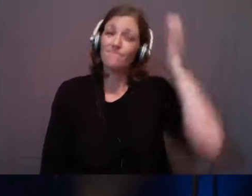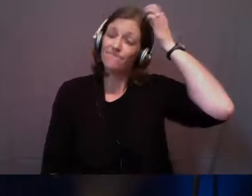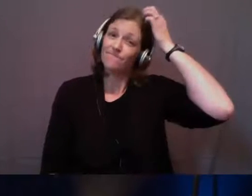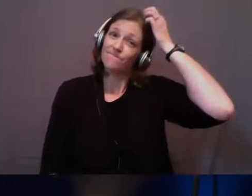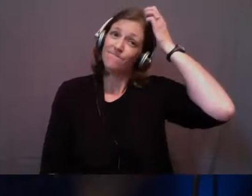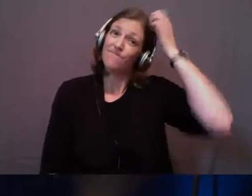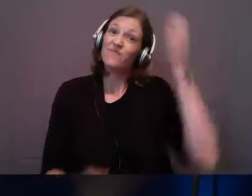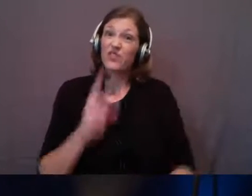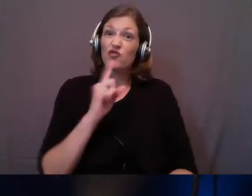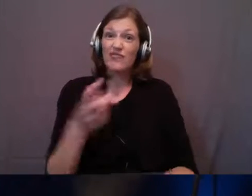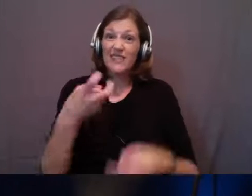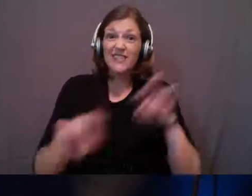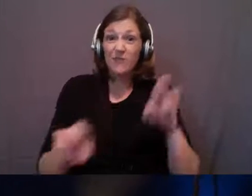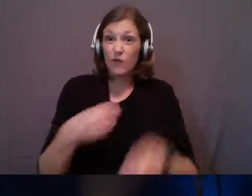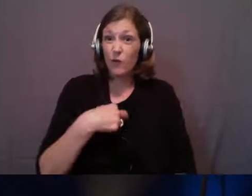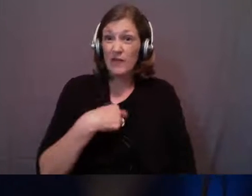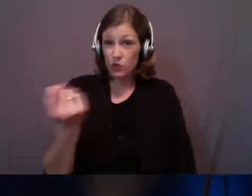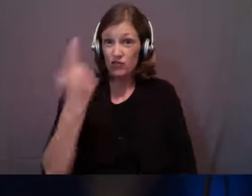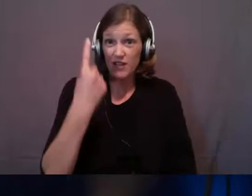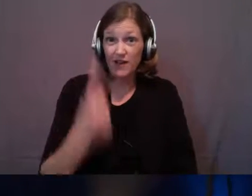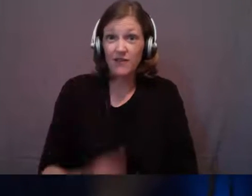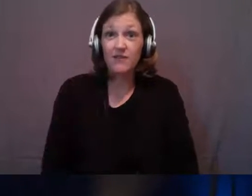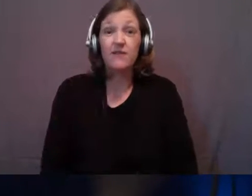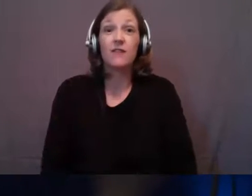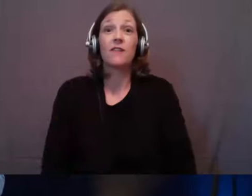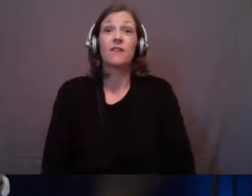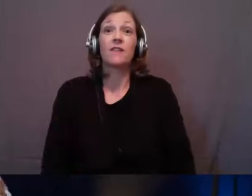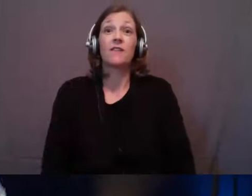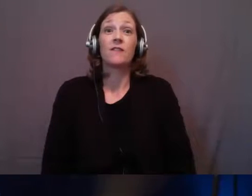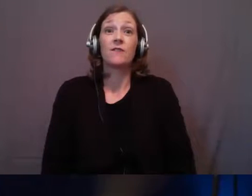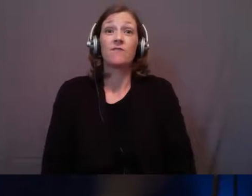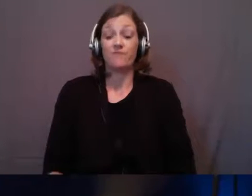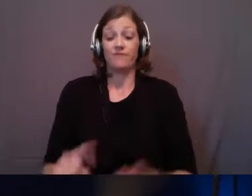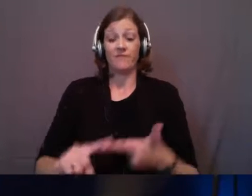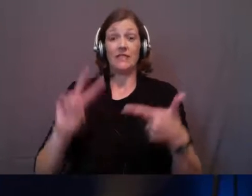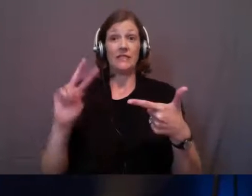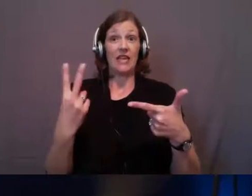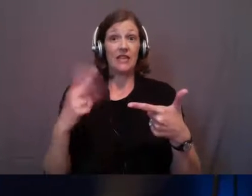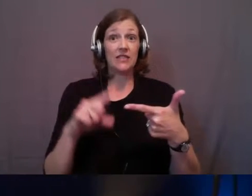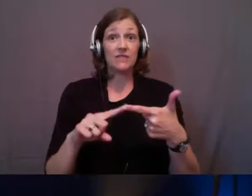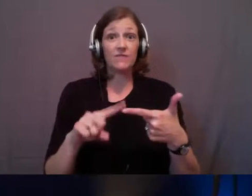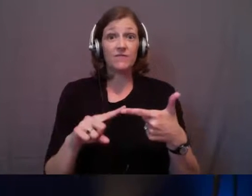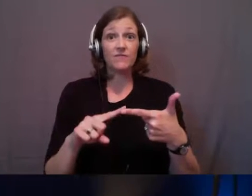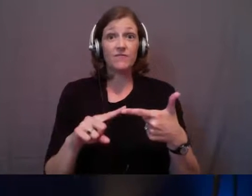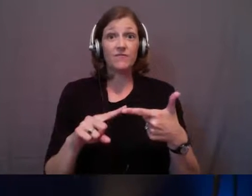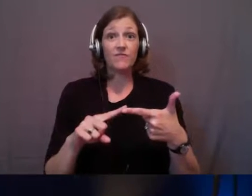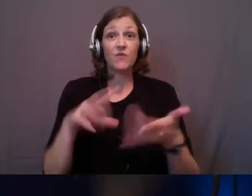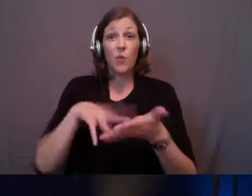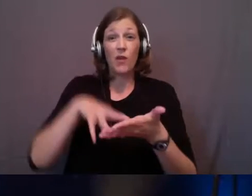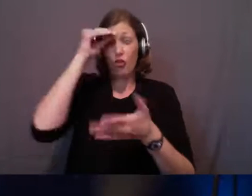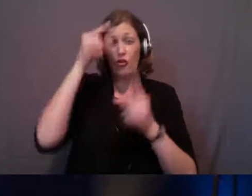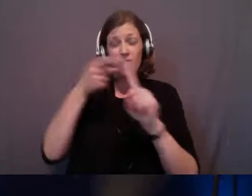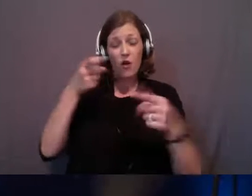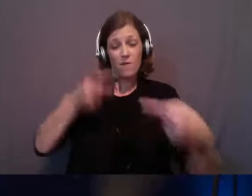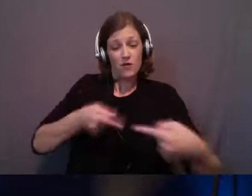And that's really difficult for me to understand. But the second thing we learn is this. We begin to learn from the